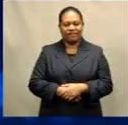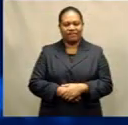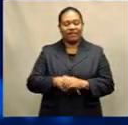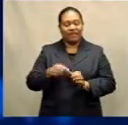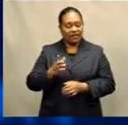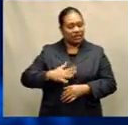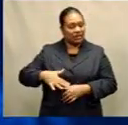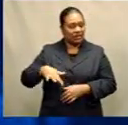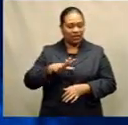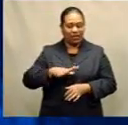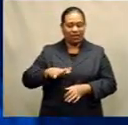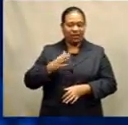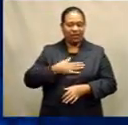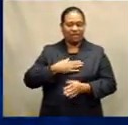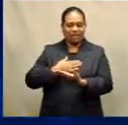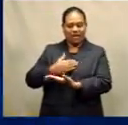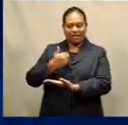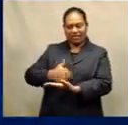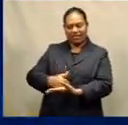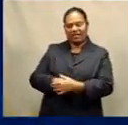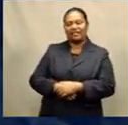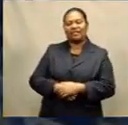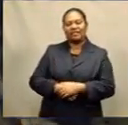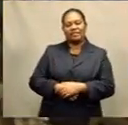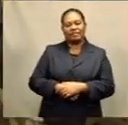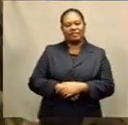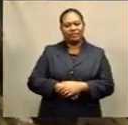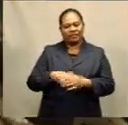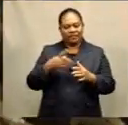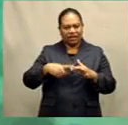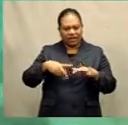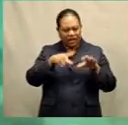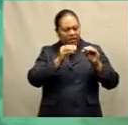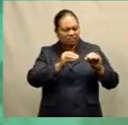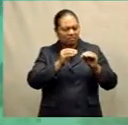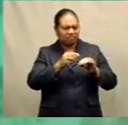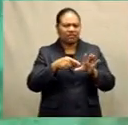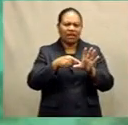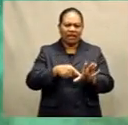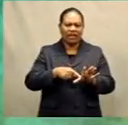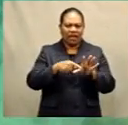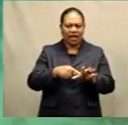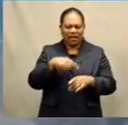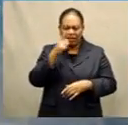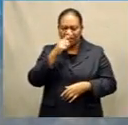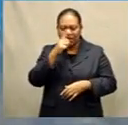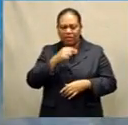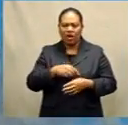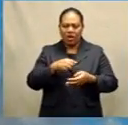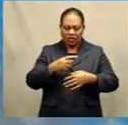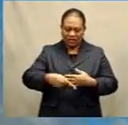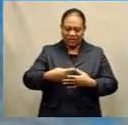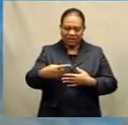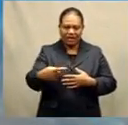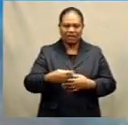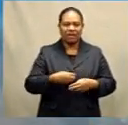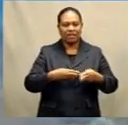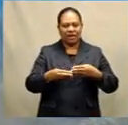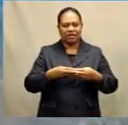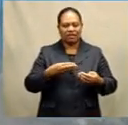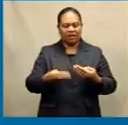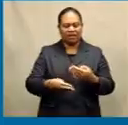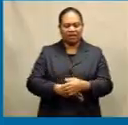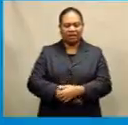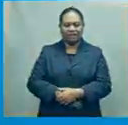And that is the latest from my end, but coming up after the break, educating younger generation on sustainable management is critical. Stay with